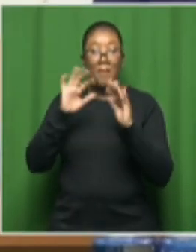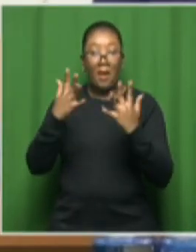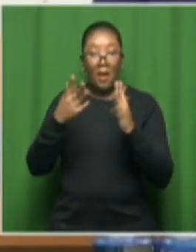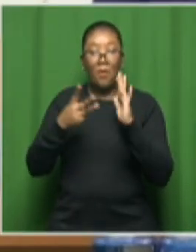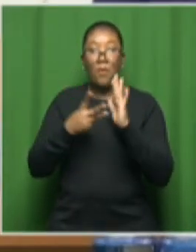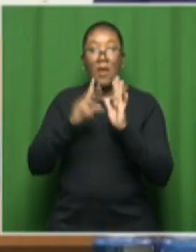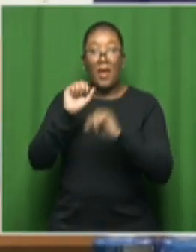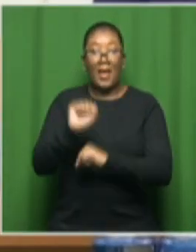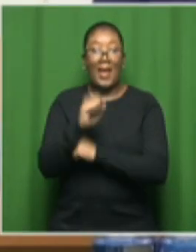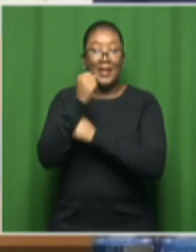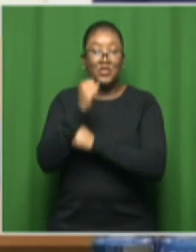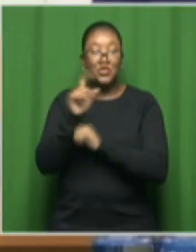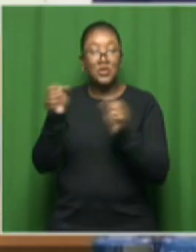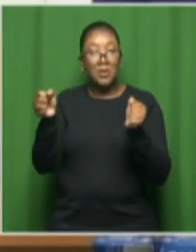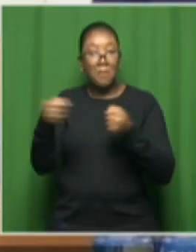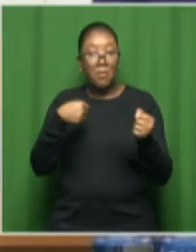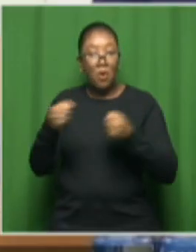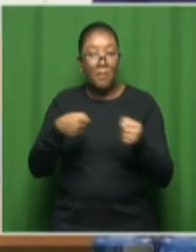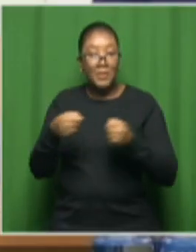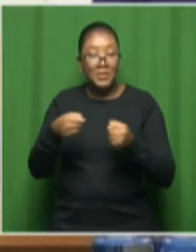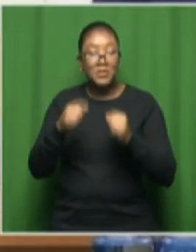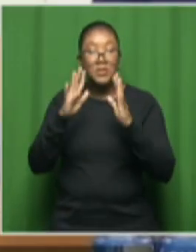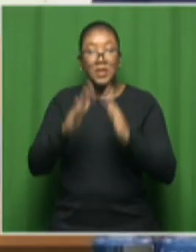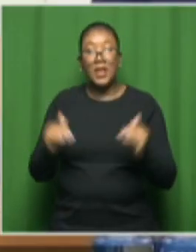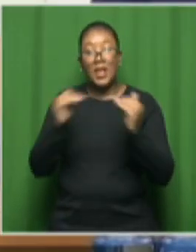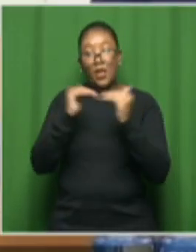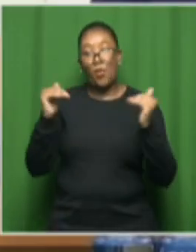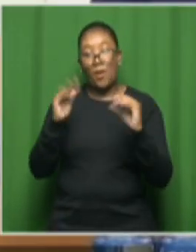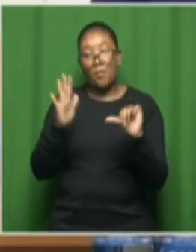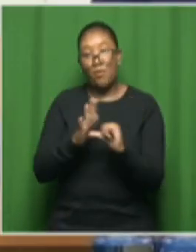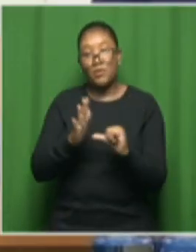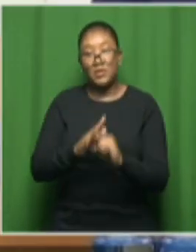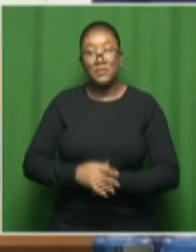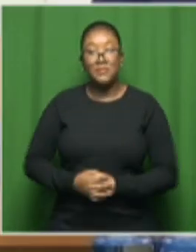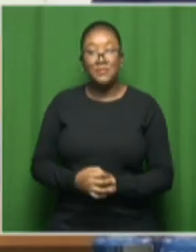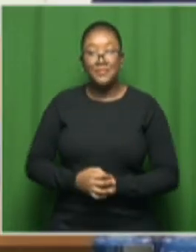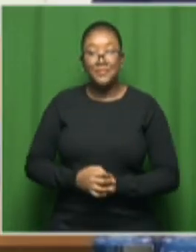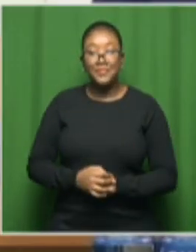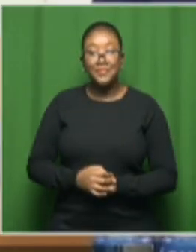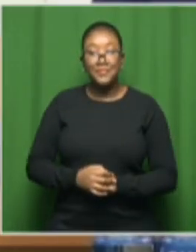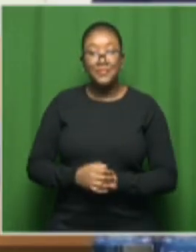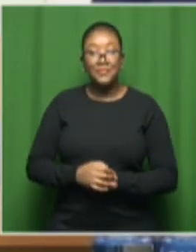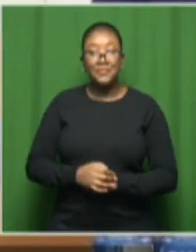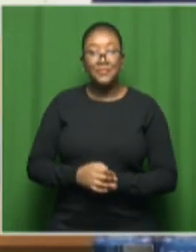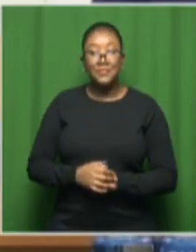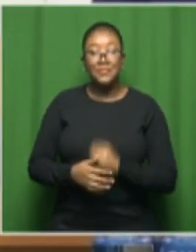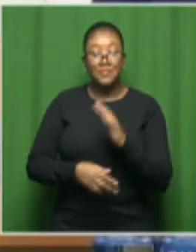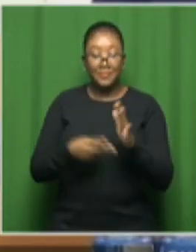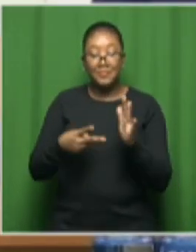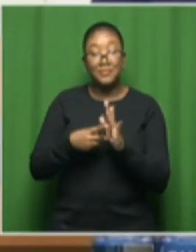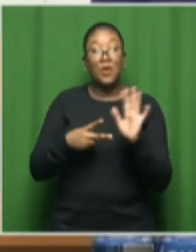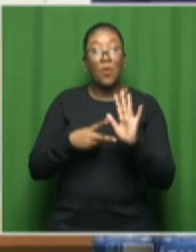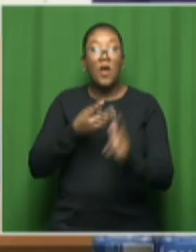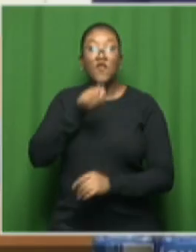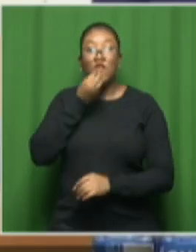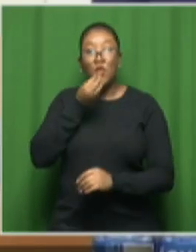industrialization, employment and inequality. The second priority is food security.